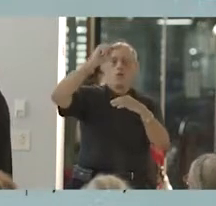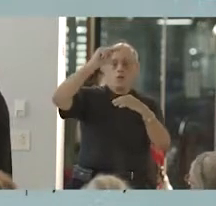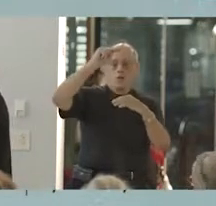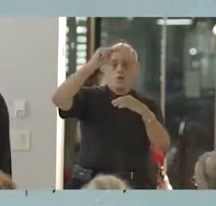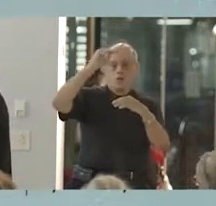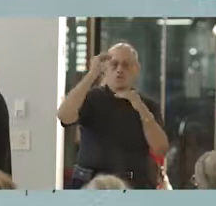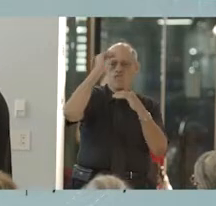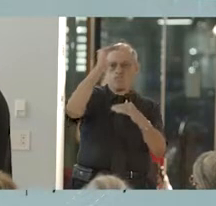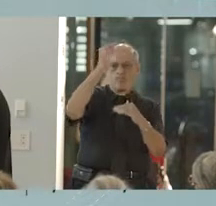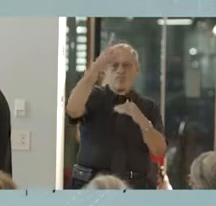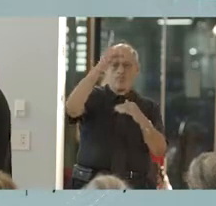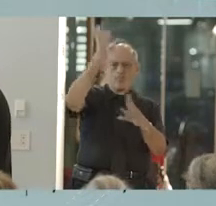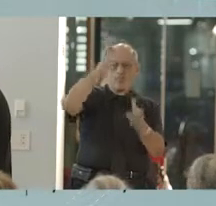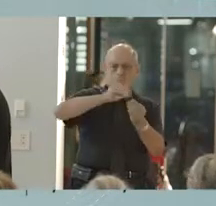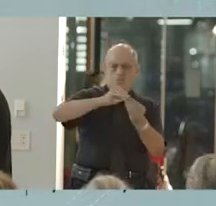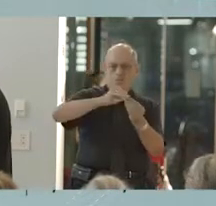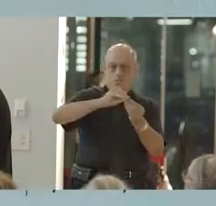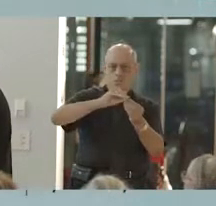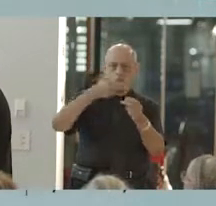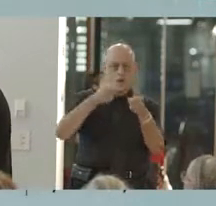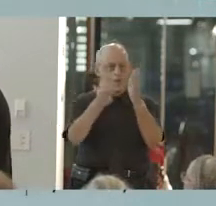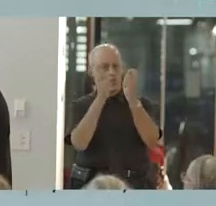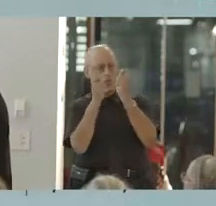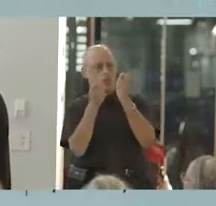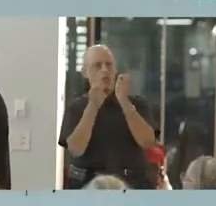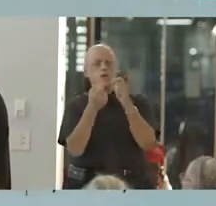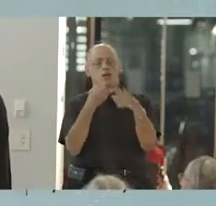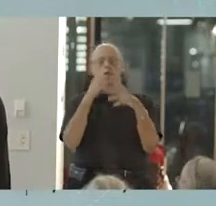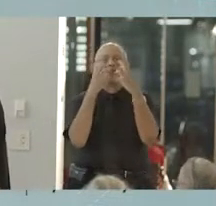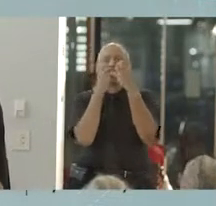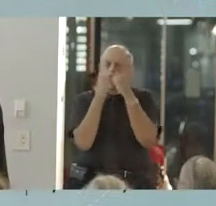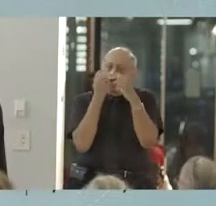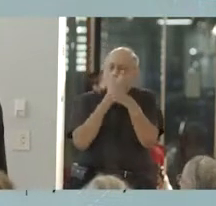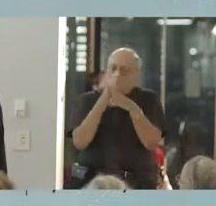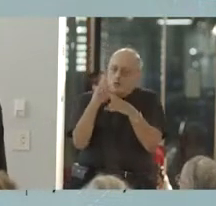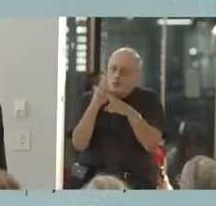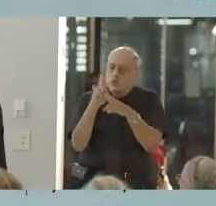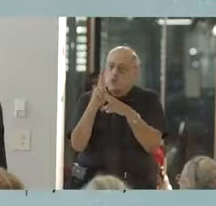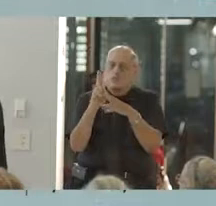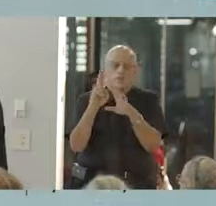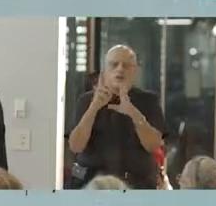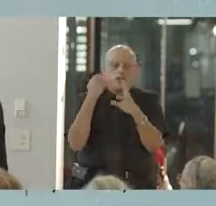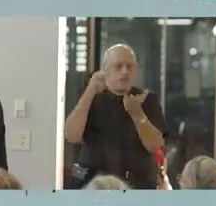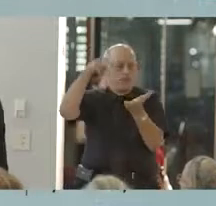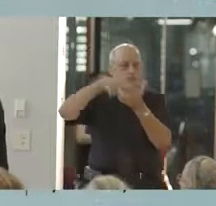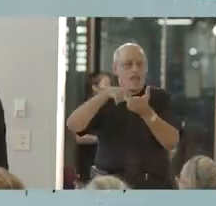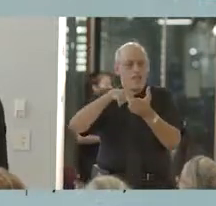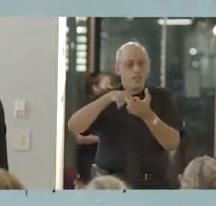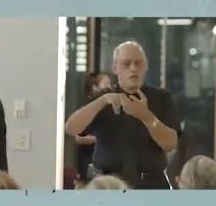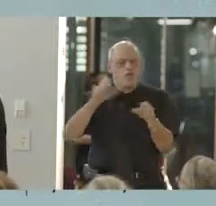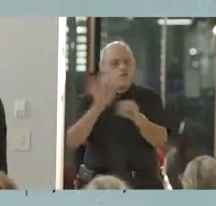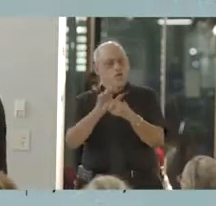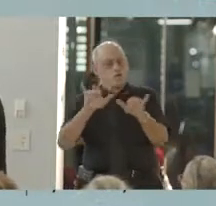and we're tuning it so that we can preserve views if you're standing there and you're a full-size